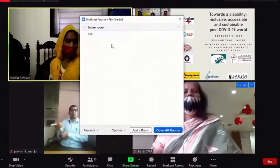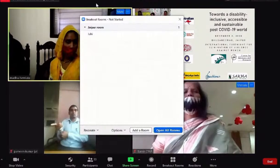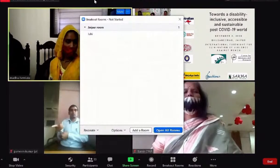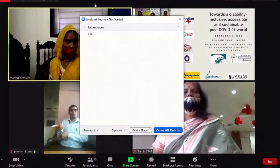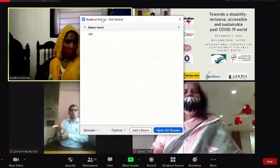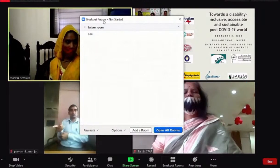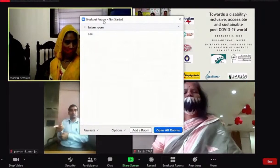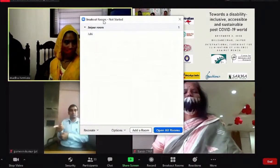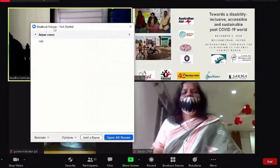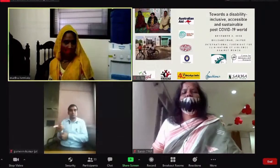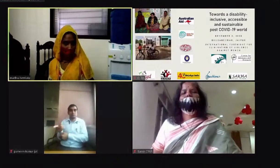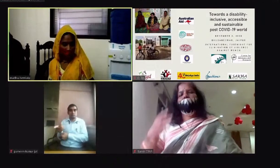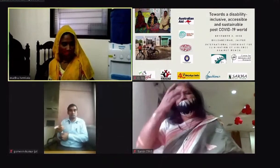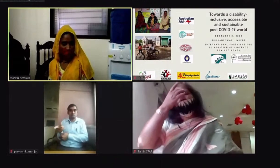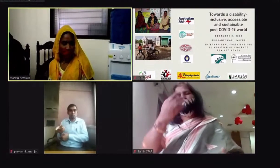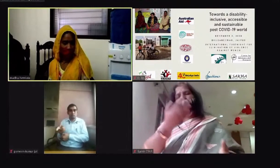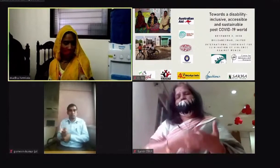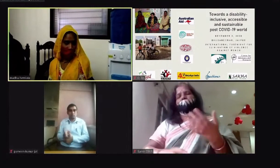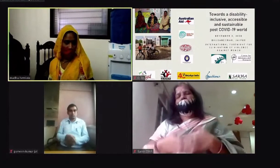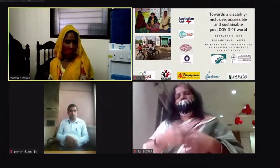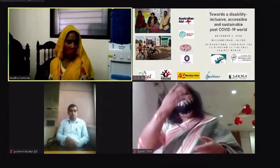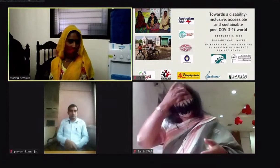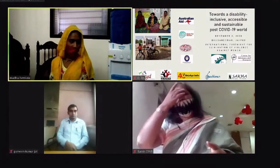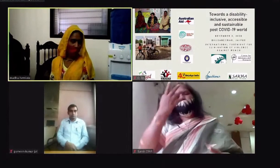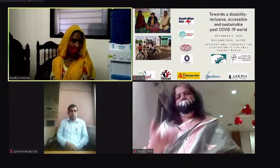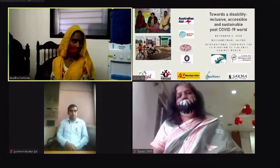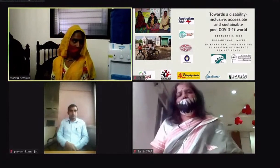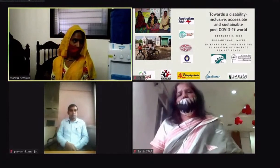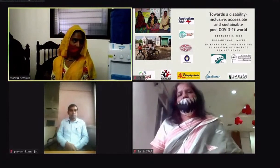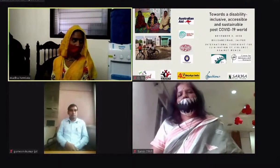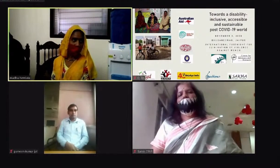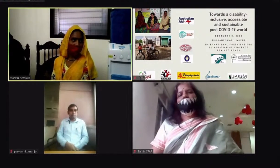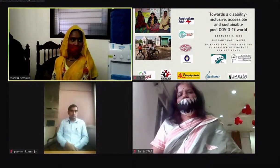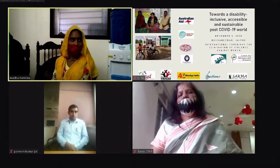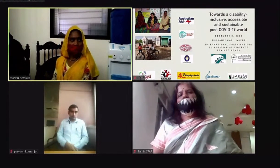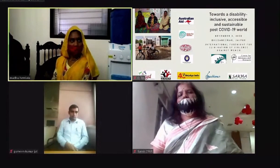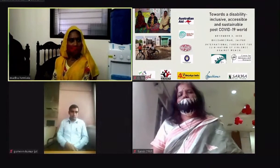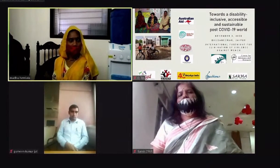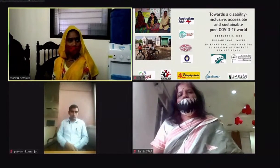property, and she finds it difficult to dispose of the same,